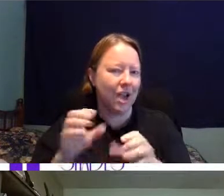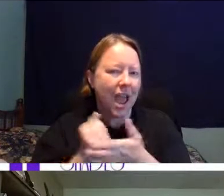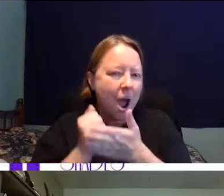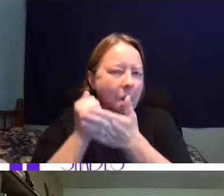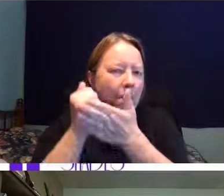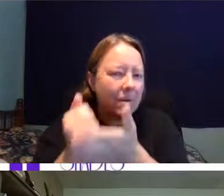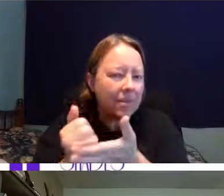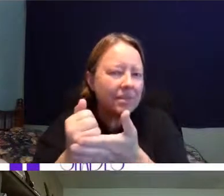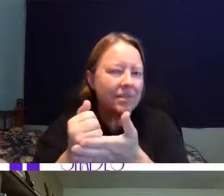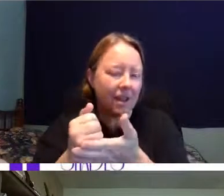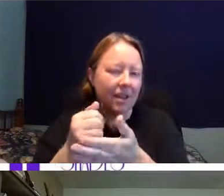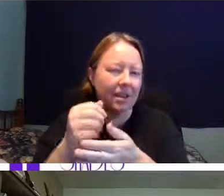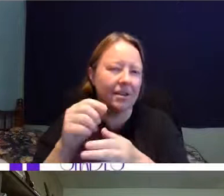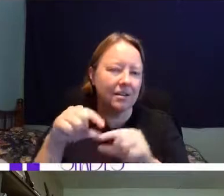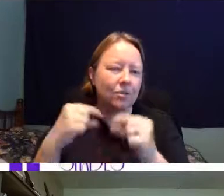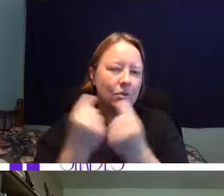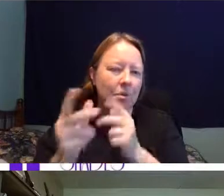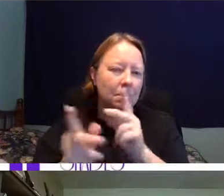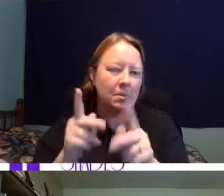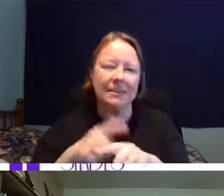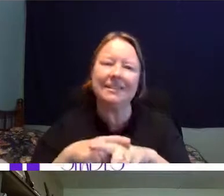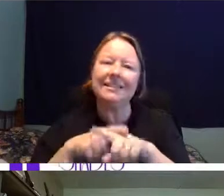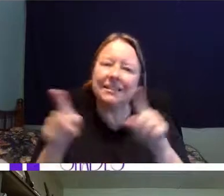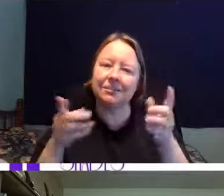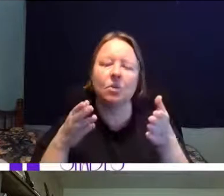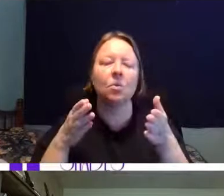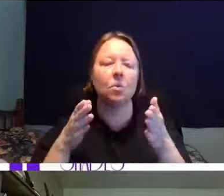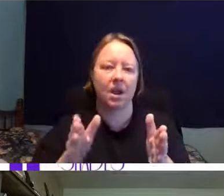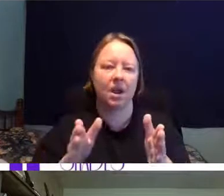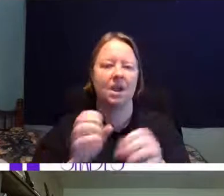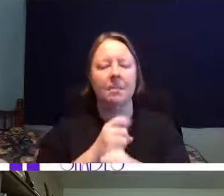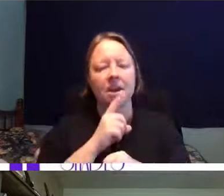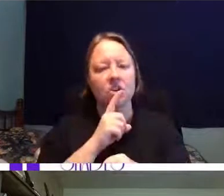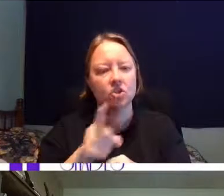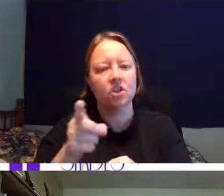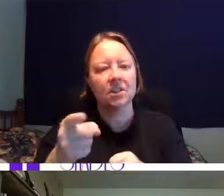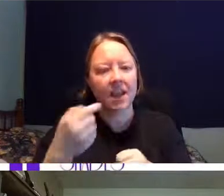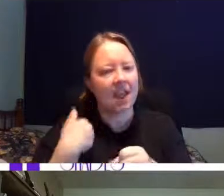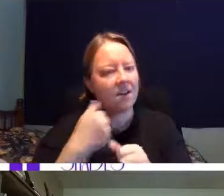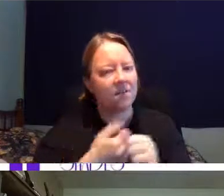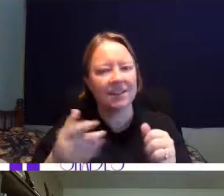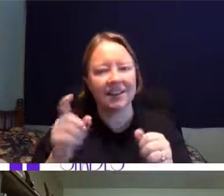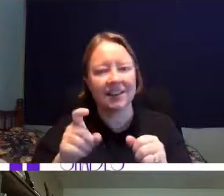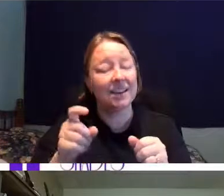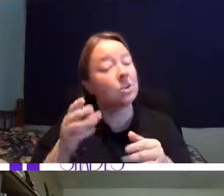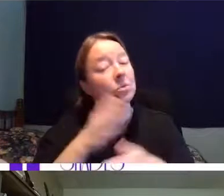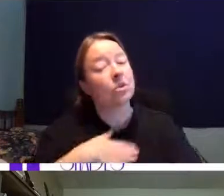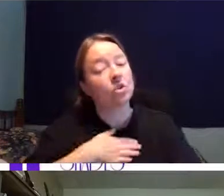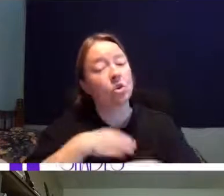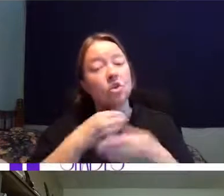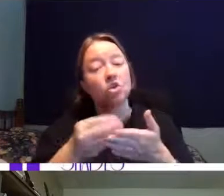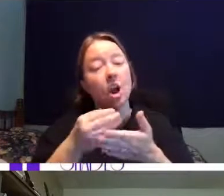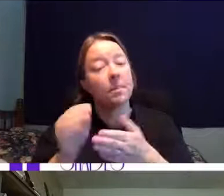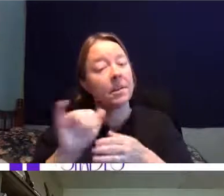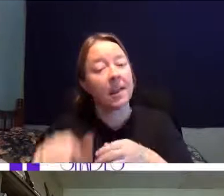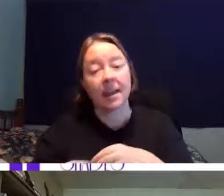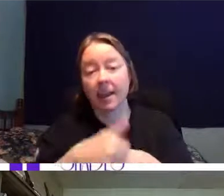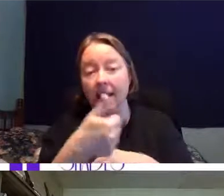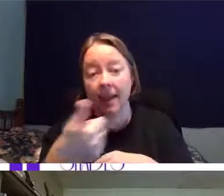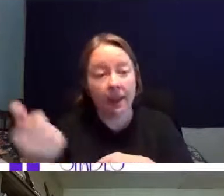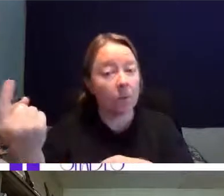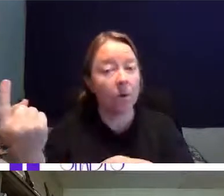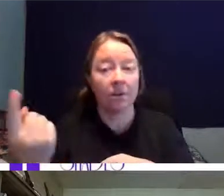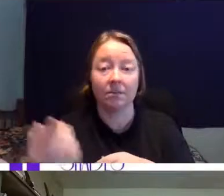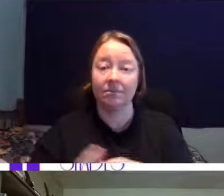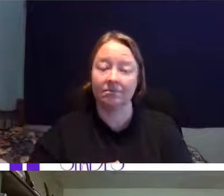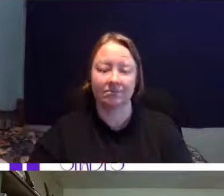make them feel more comfortable and make sure that they have everything that they need to enjoy shopping just like anyone else. Right.